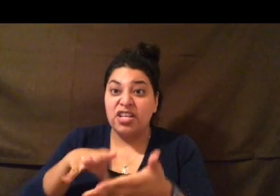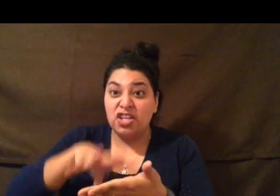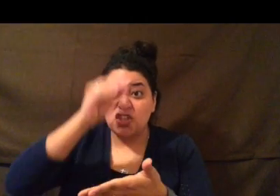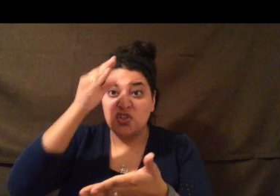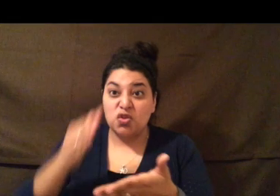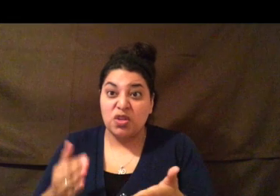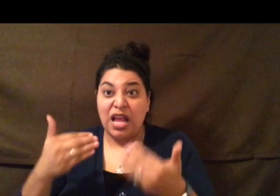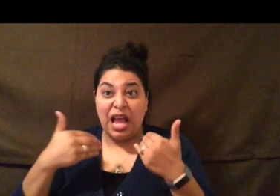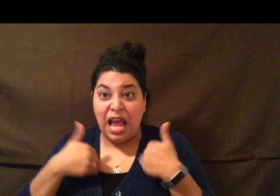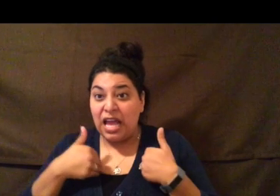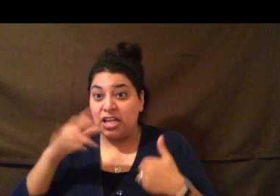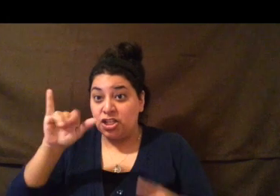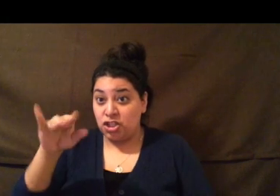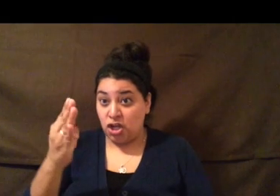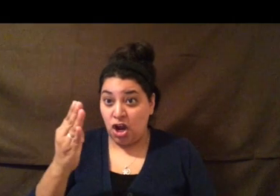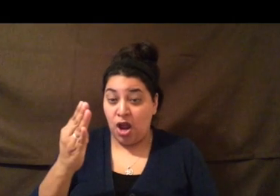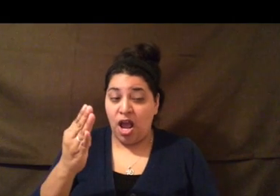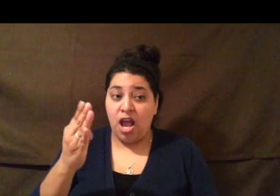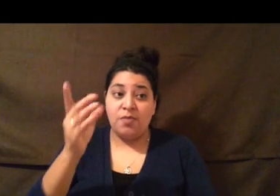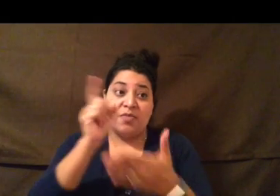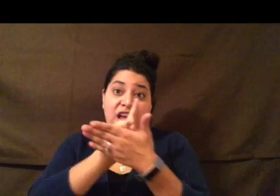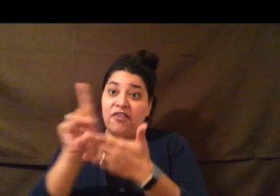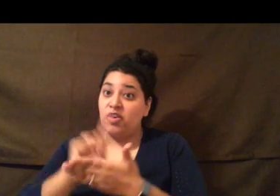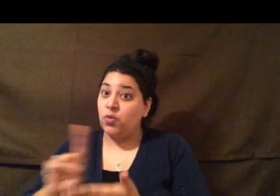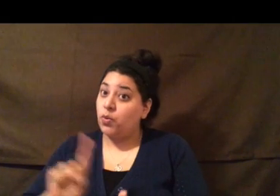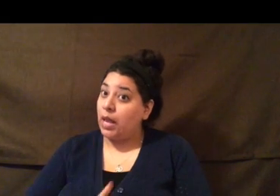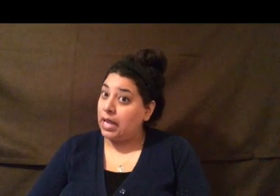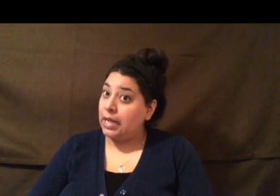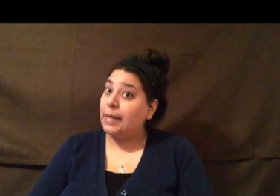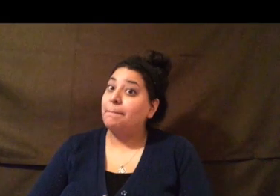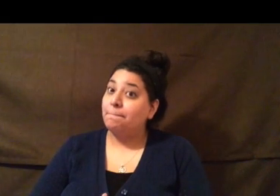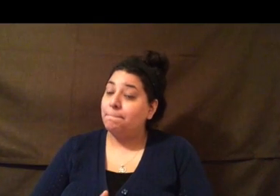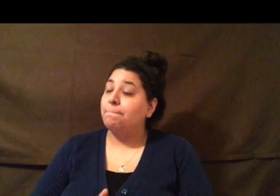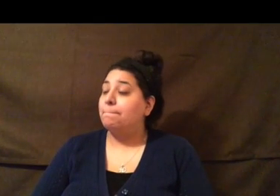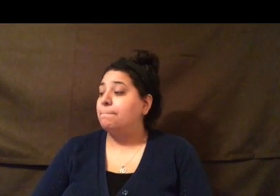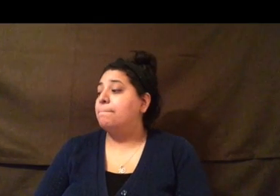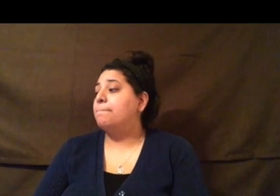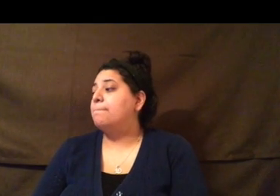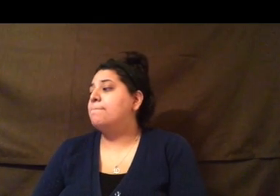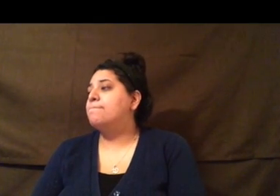Every student has a job each week.